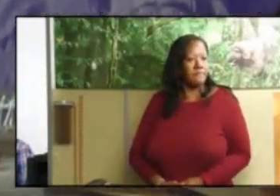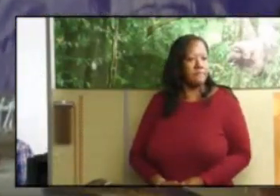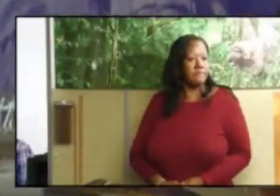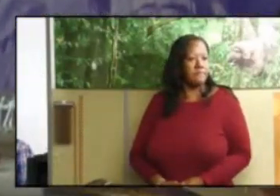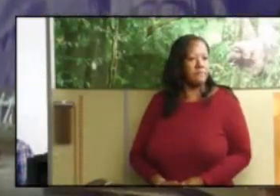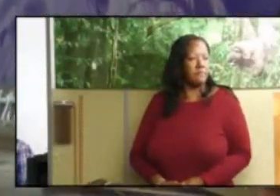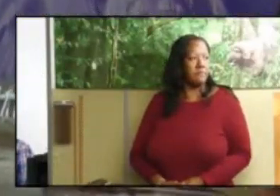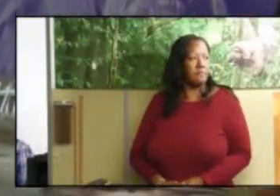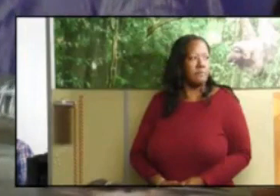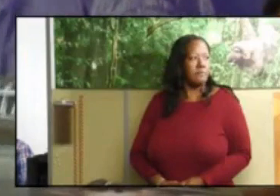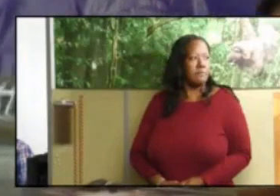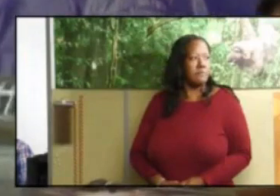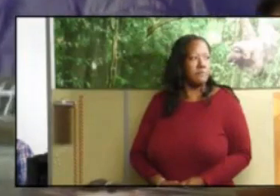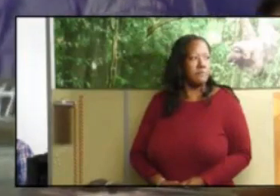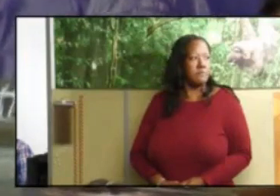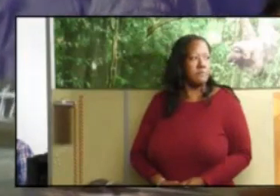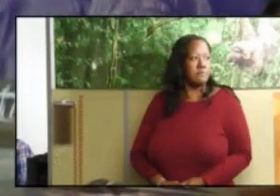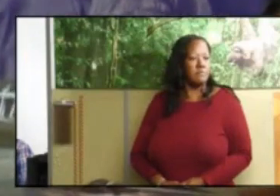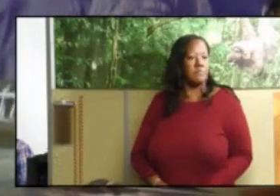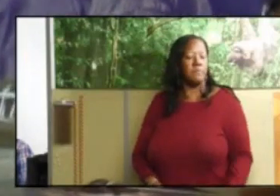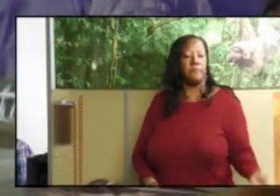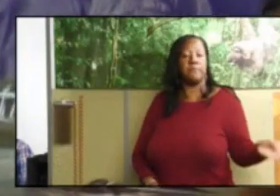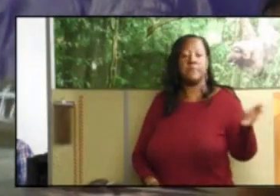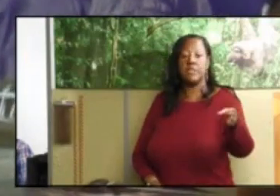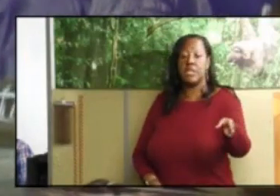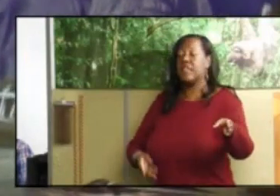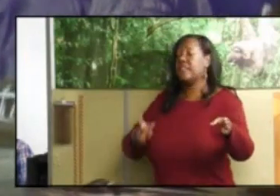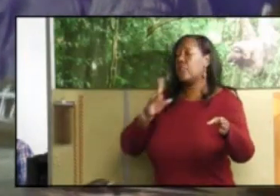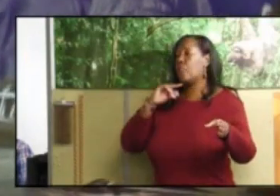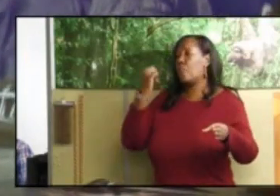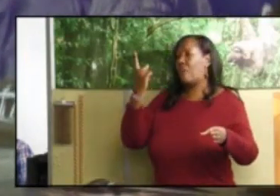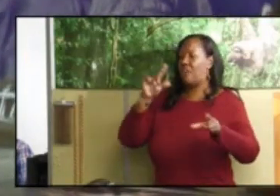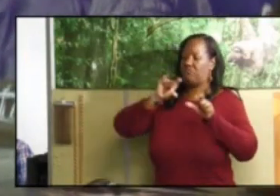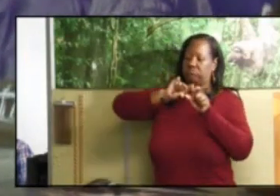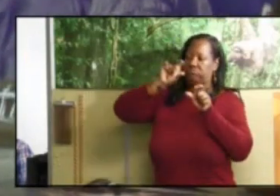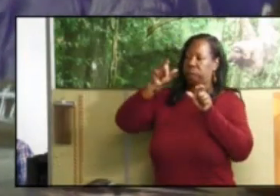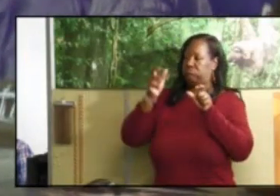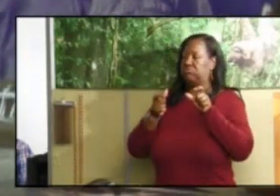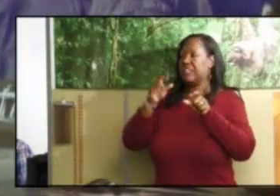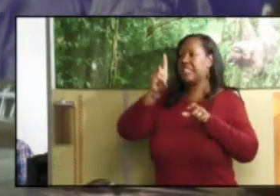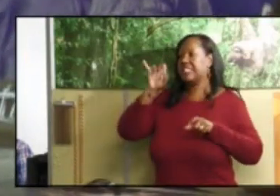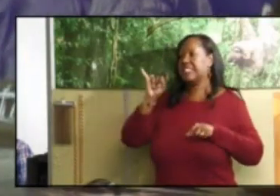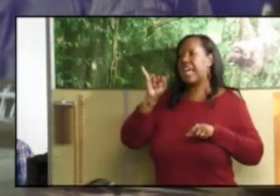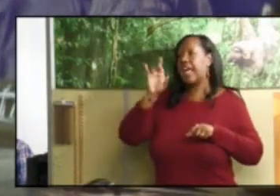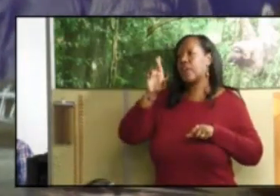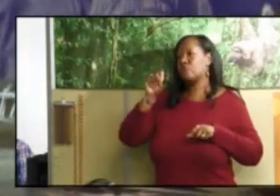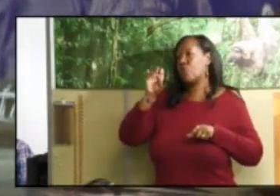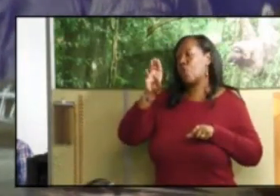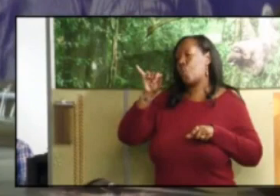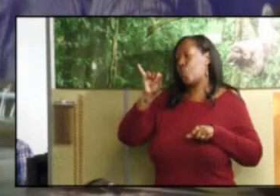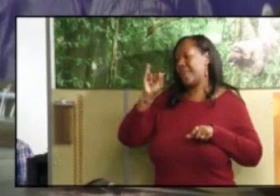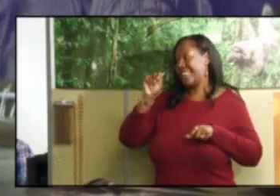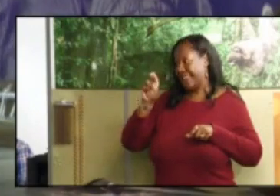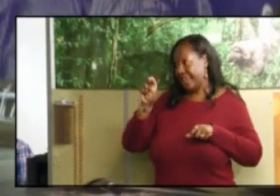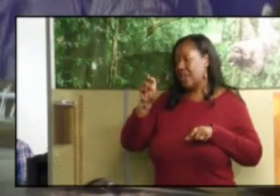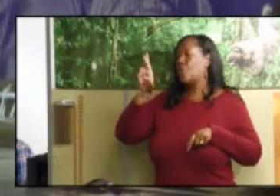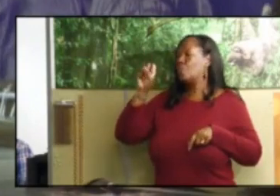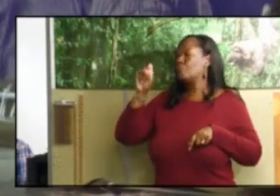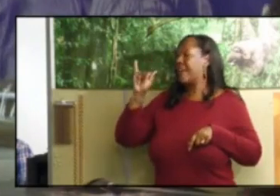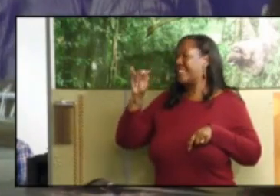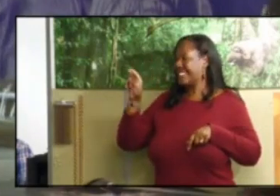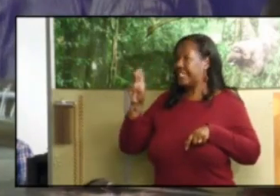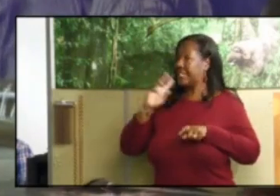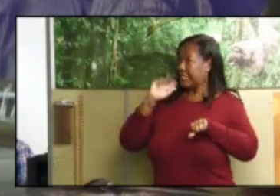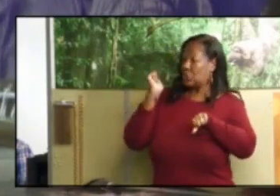Starting with dichroic resin, a product that is very durable, sustainable as well,